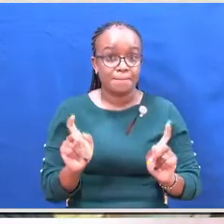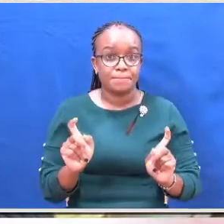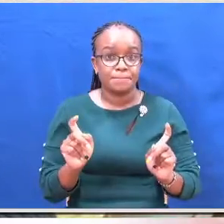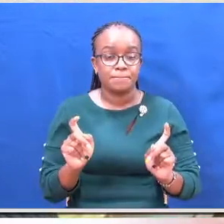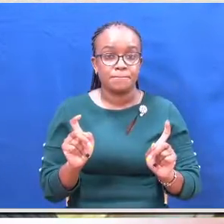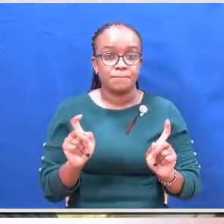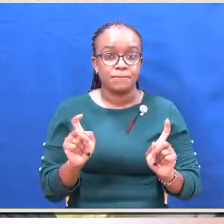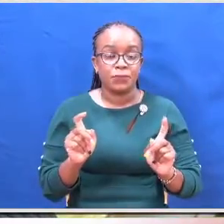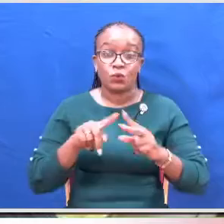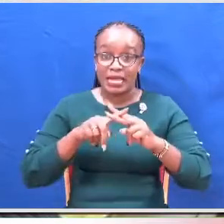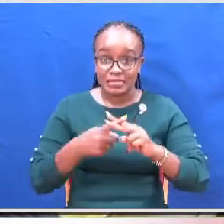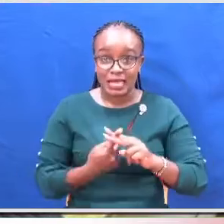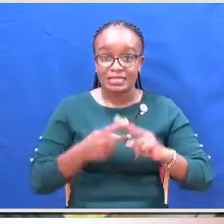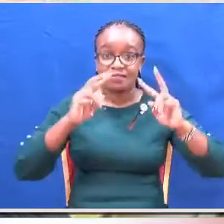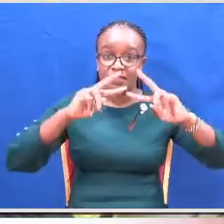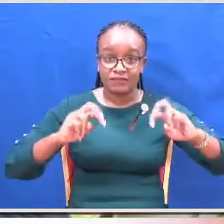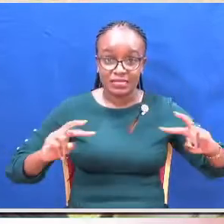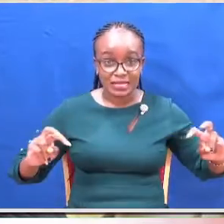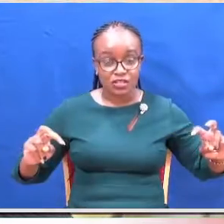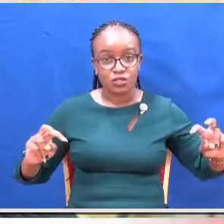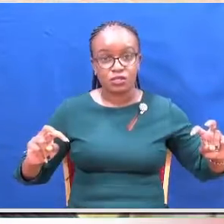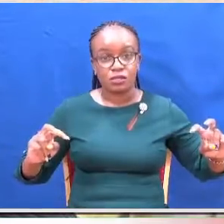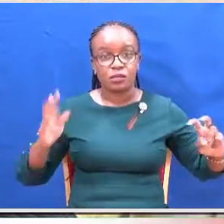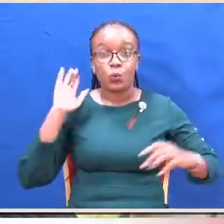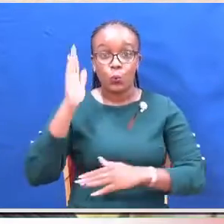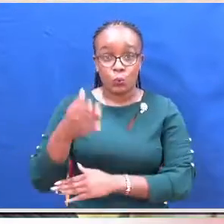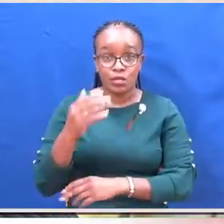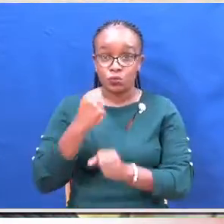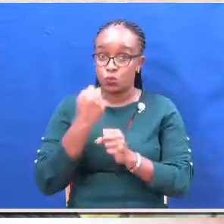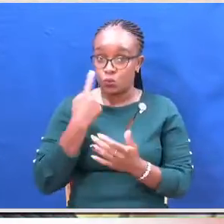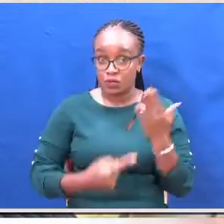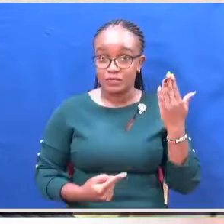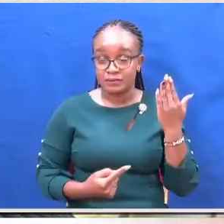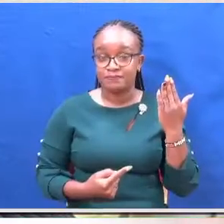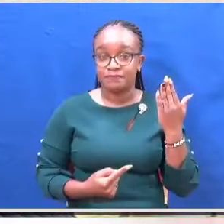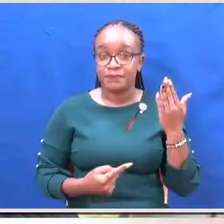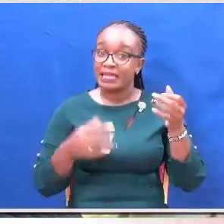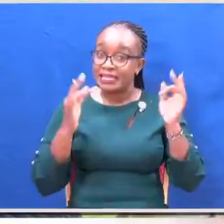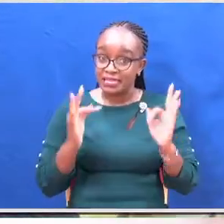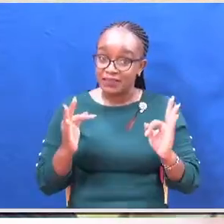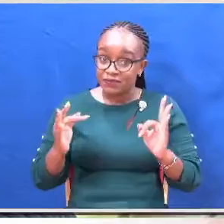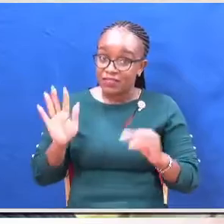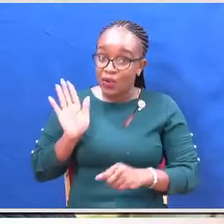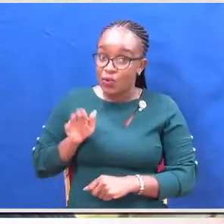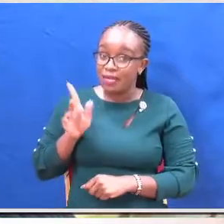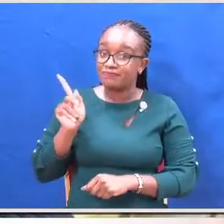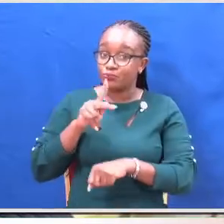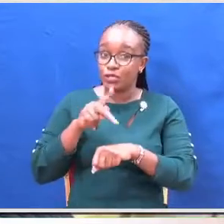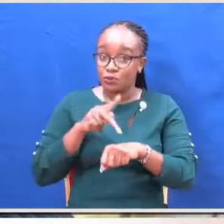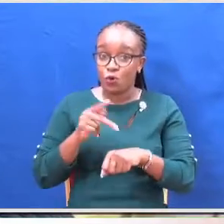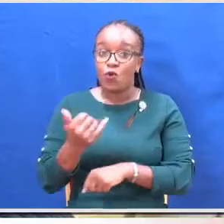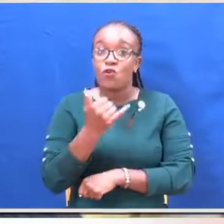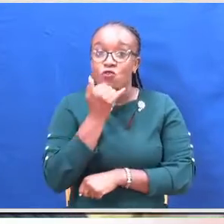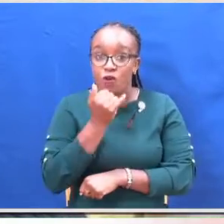We are commencing our investigations, and we shall, if we find out that she is the one